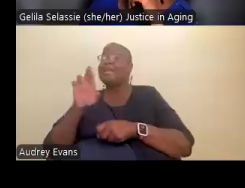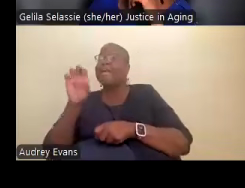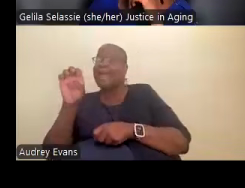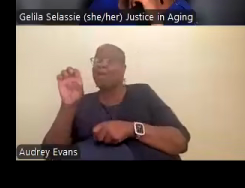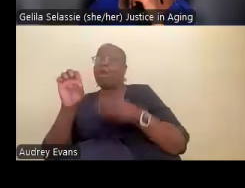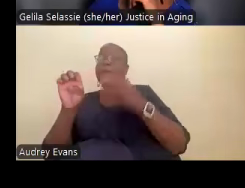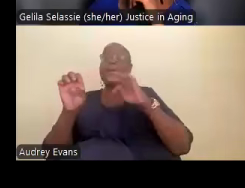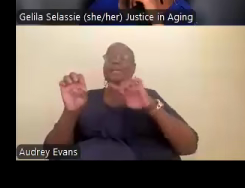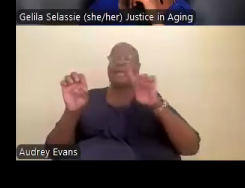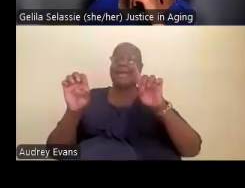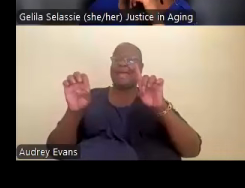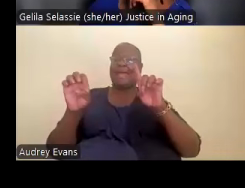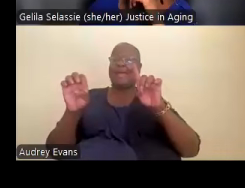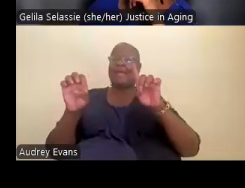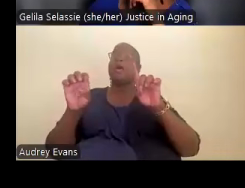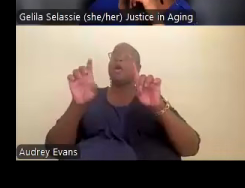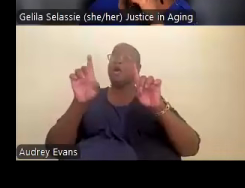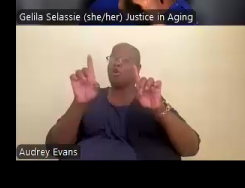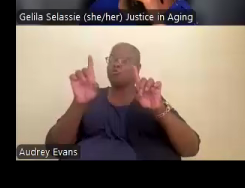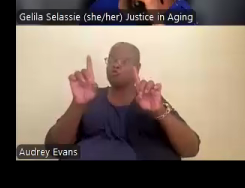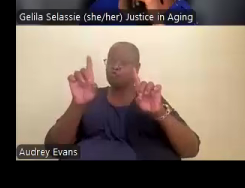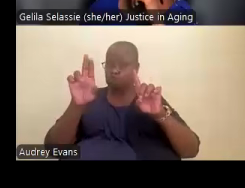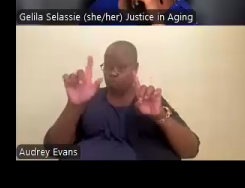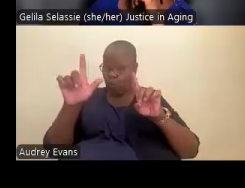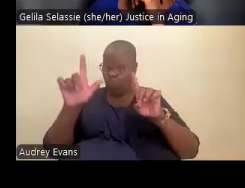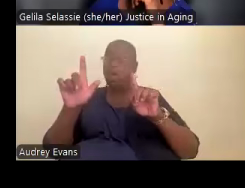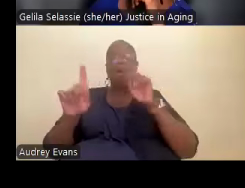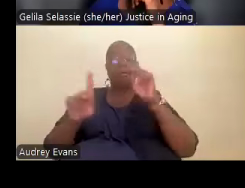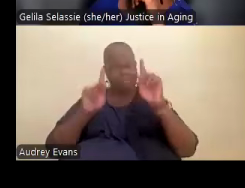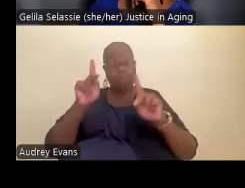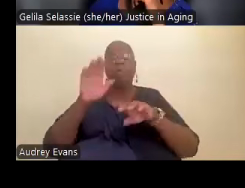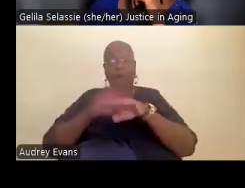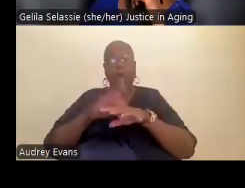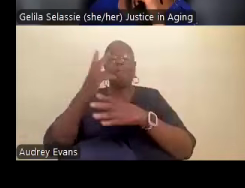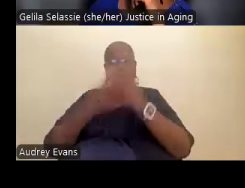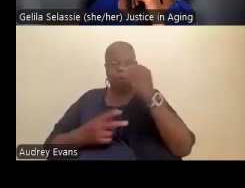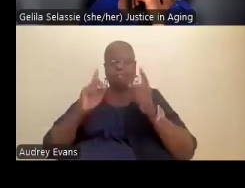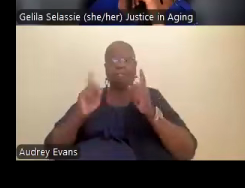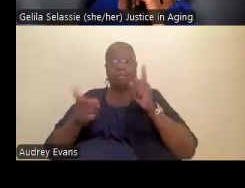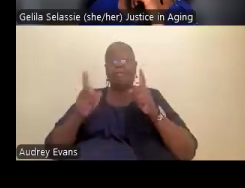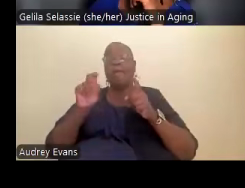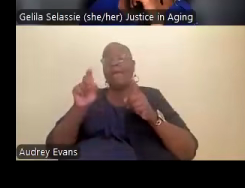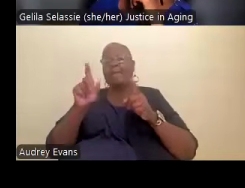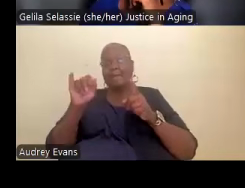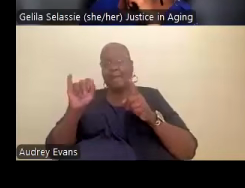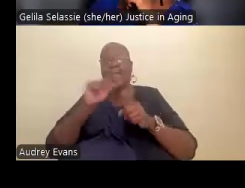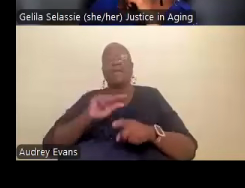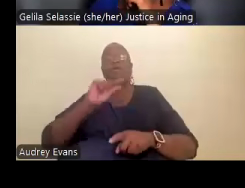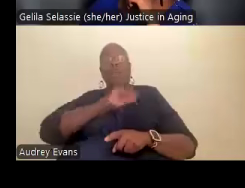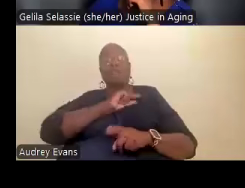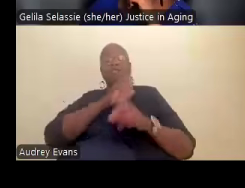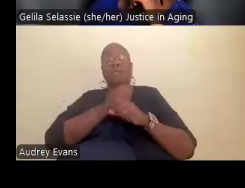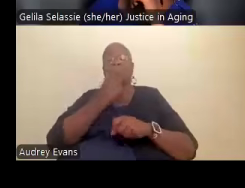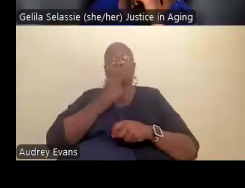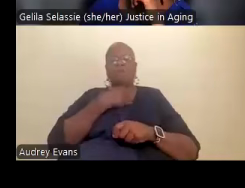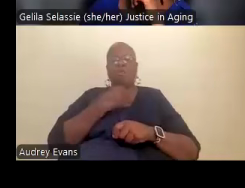Medicaid. Many dual eligibles are people who are on SSDI and qualify for Medicare based on